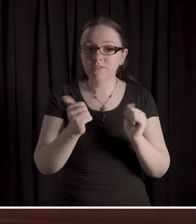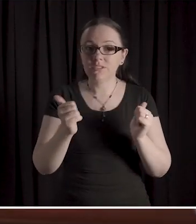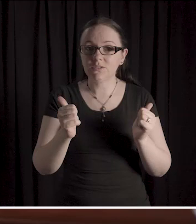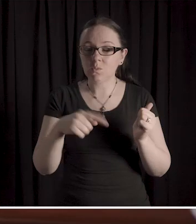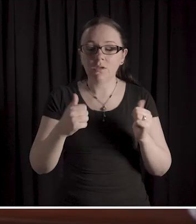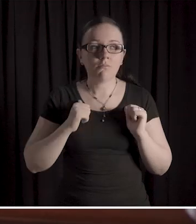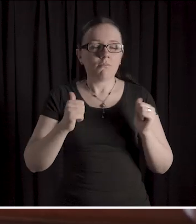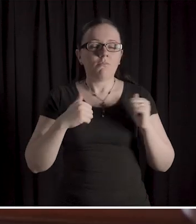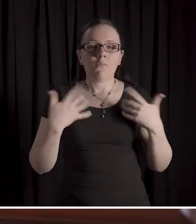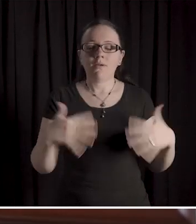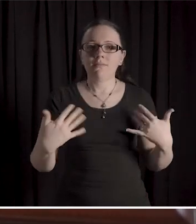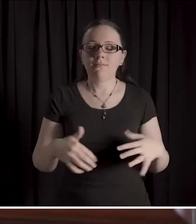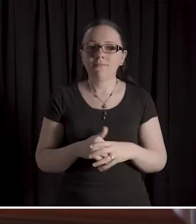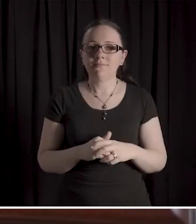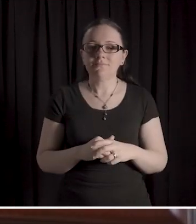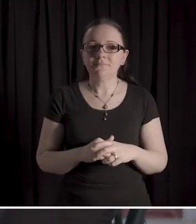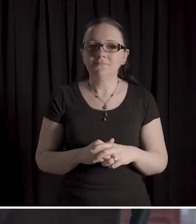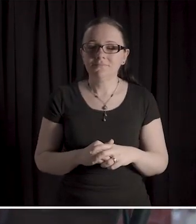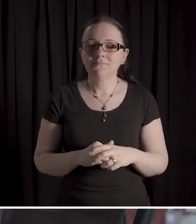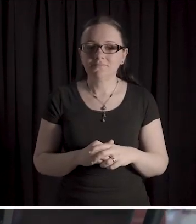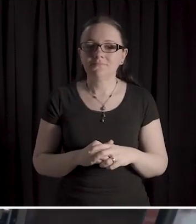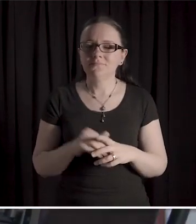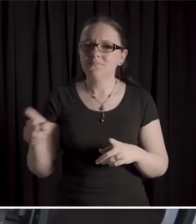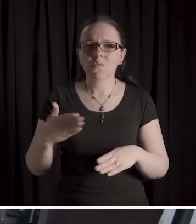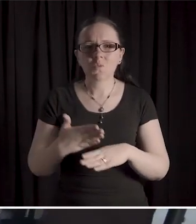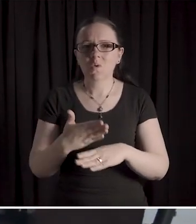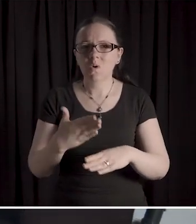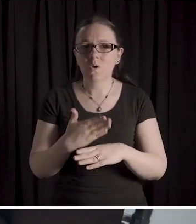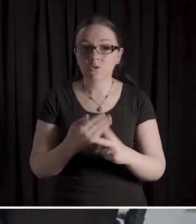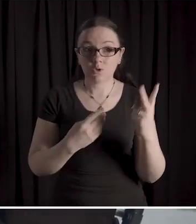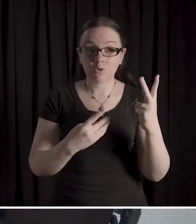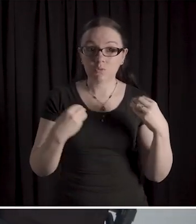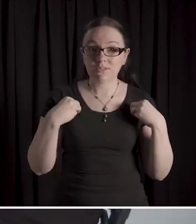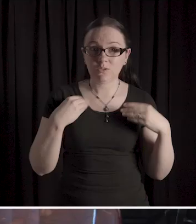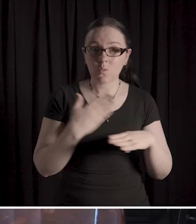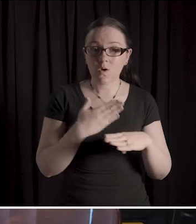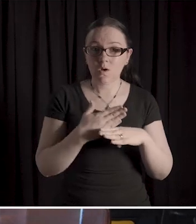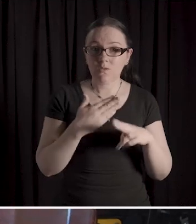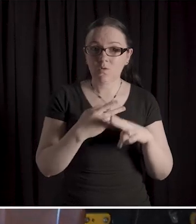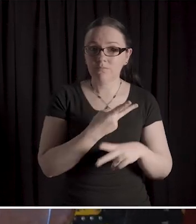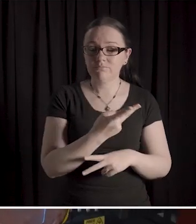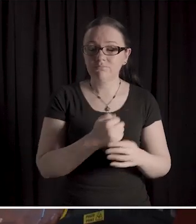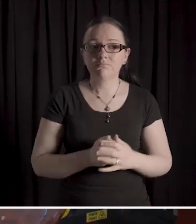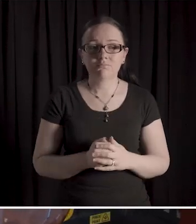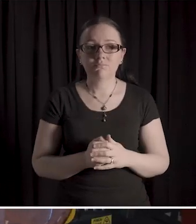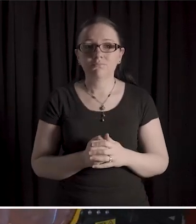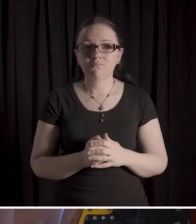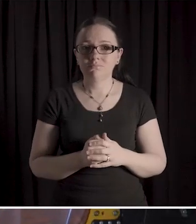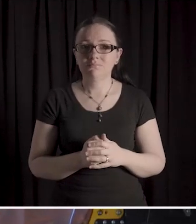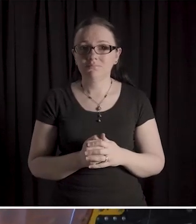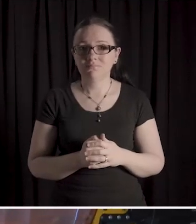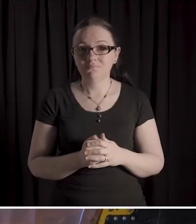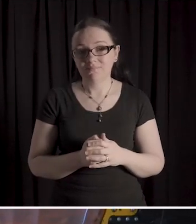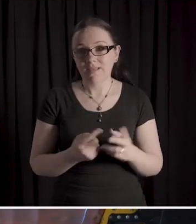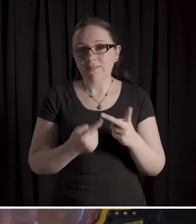big surprise to me too. And she works for 2 companies, and this is